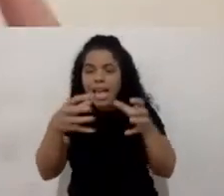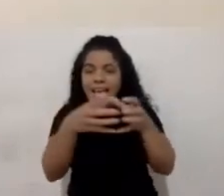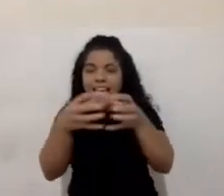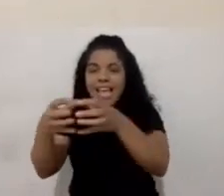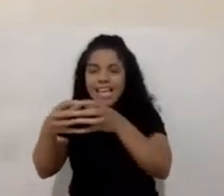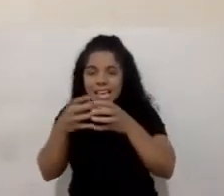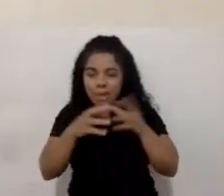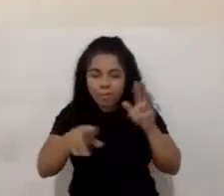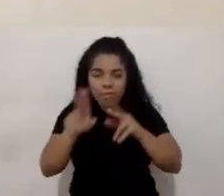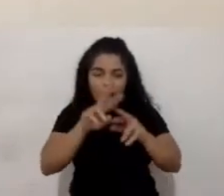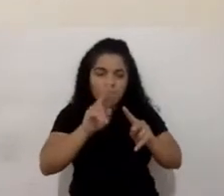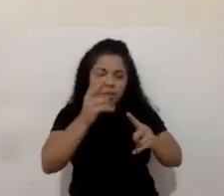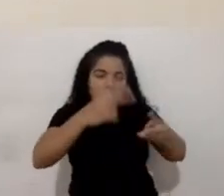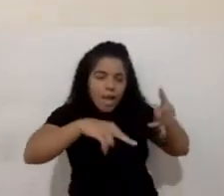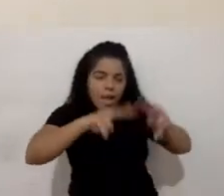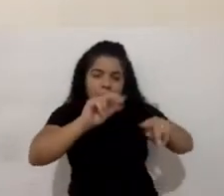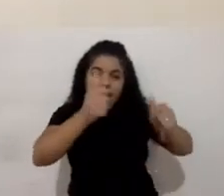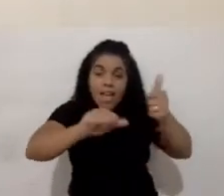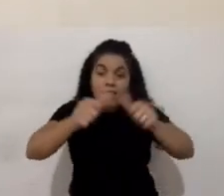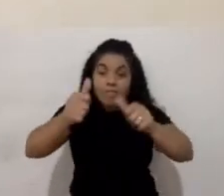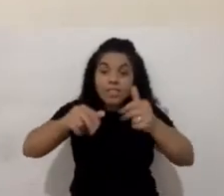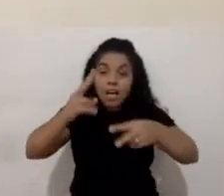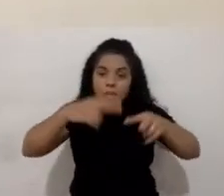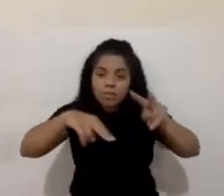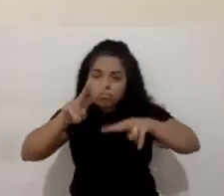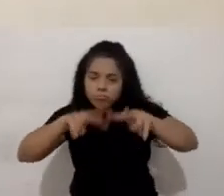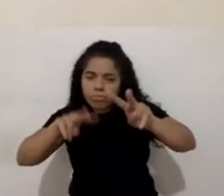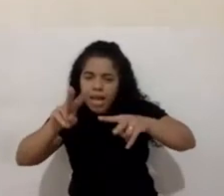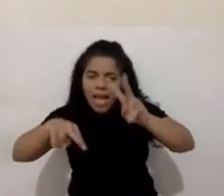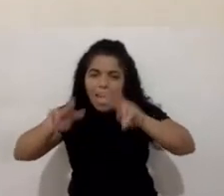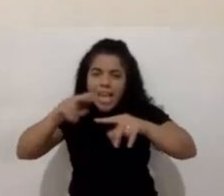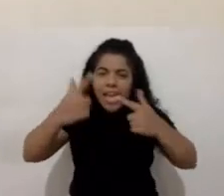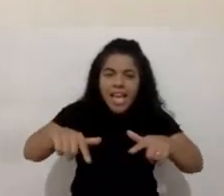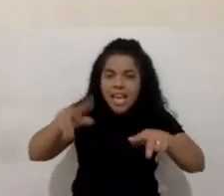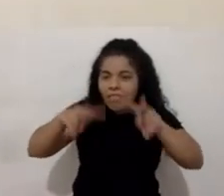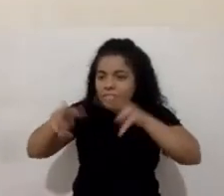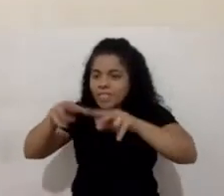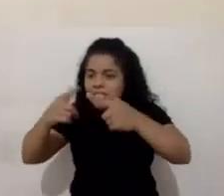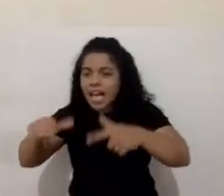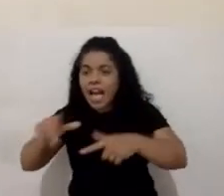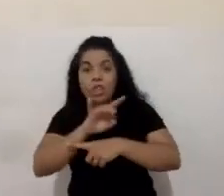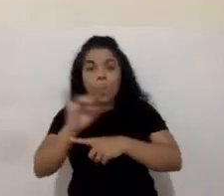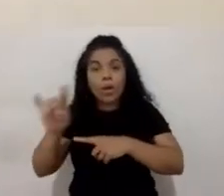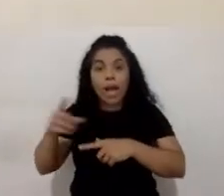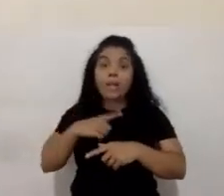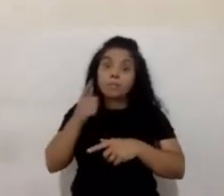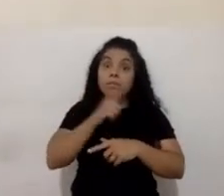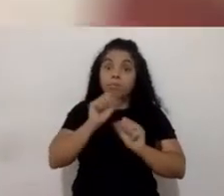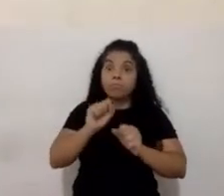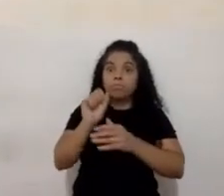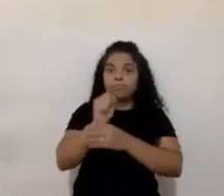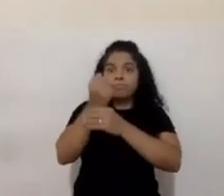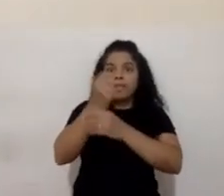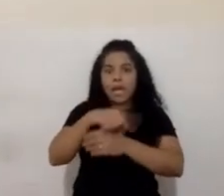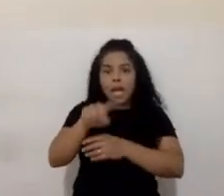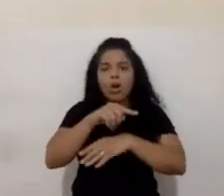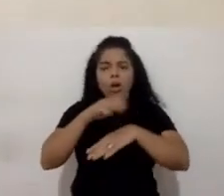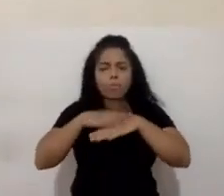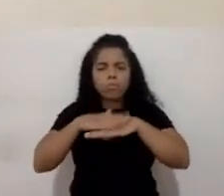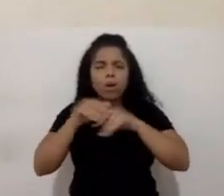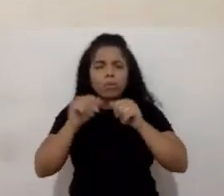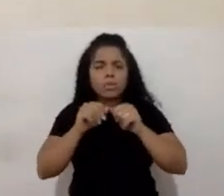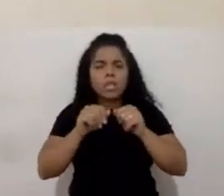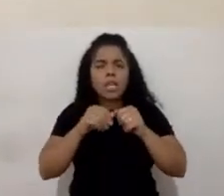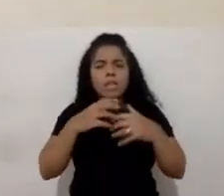build, so in the stacks that I'm talking about, maybe things that you can build in a kind of reusable way, and especially in a large organization. So if you have, for example, a